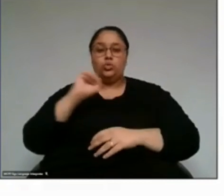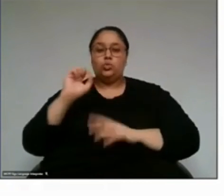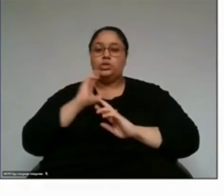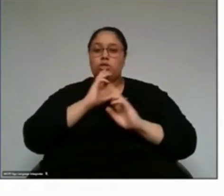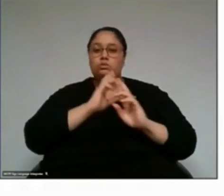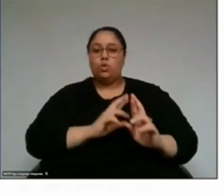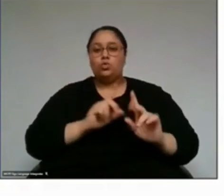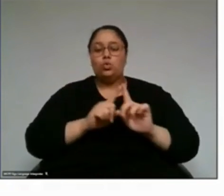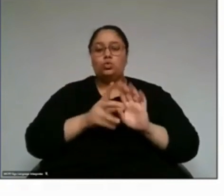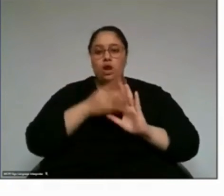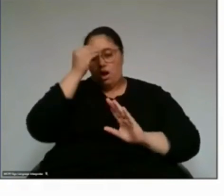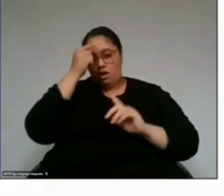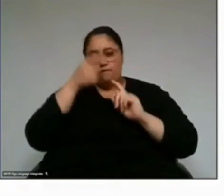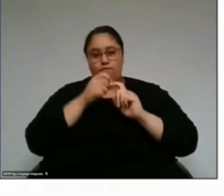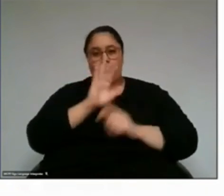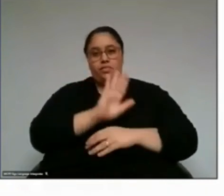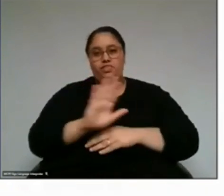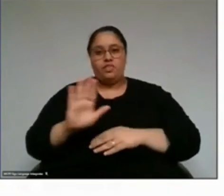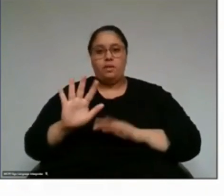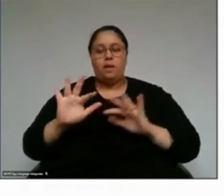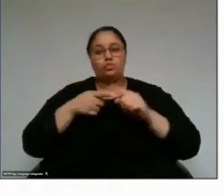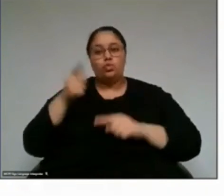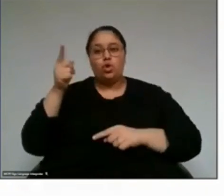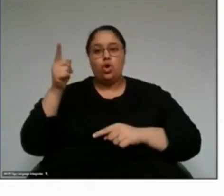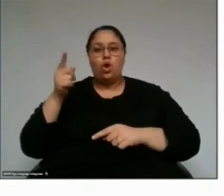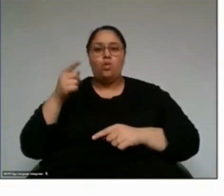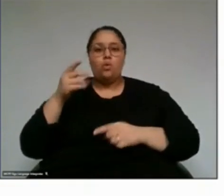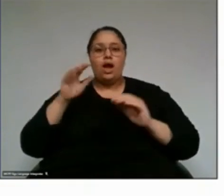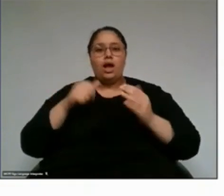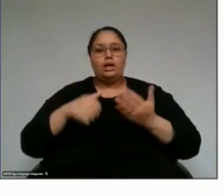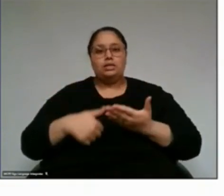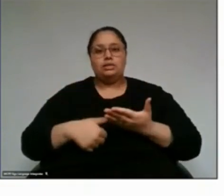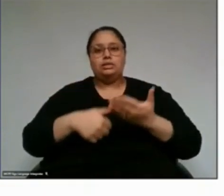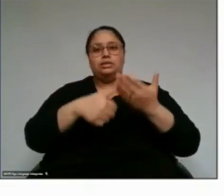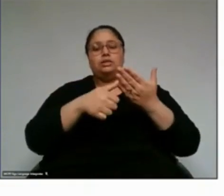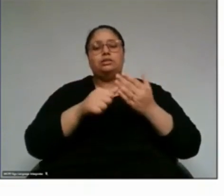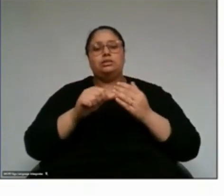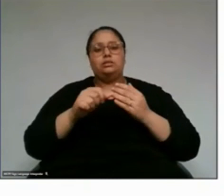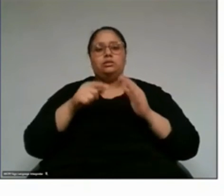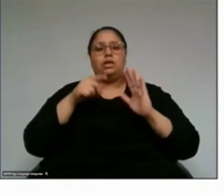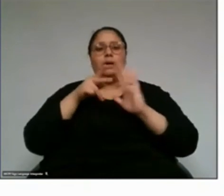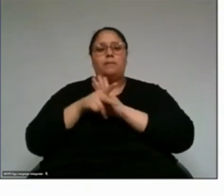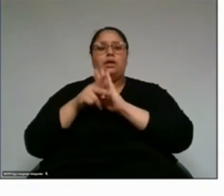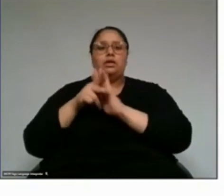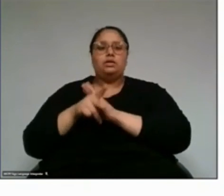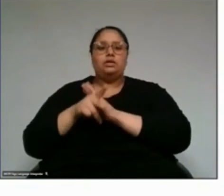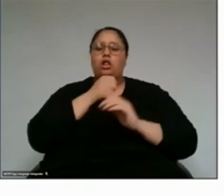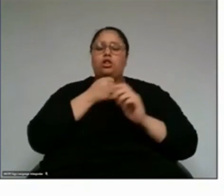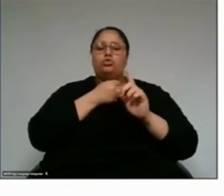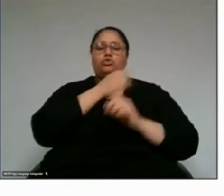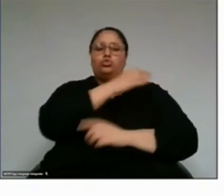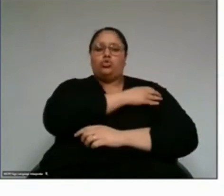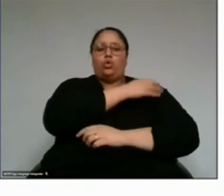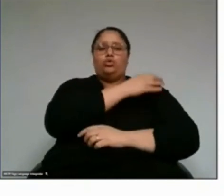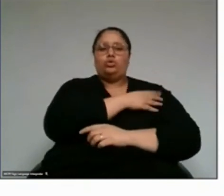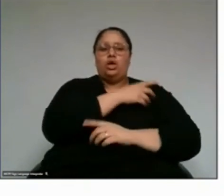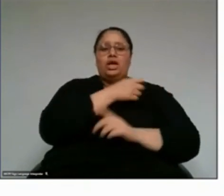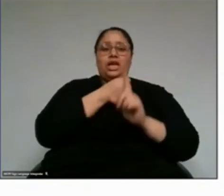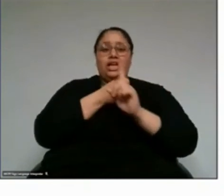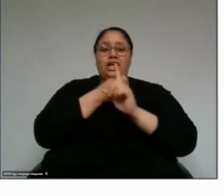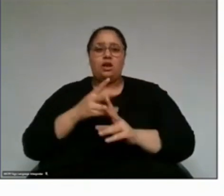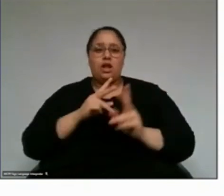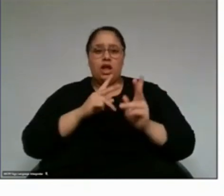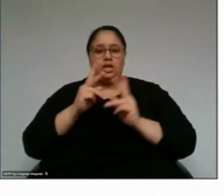also learn from them how to go and assist the murderous Israeli soldiers, because he's a defender of the years, yet